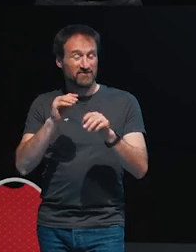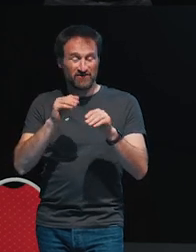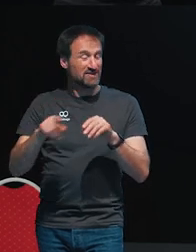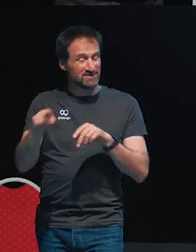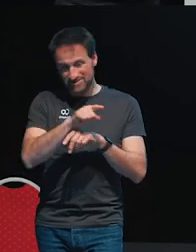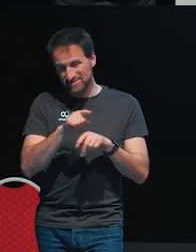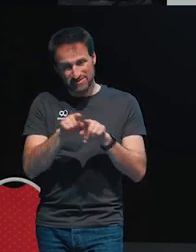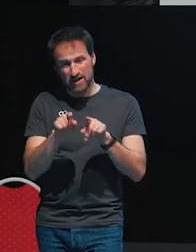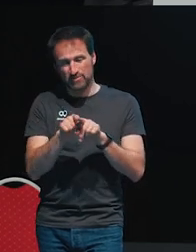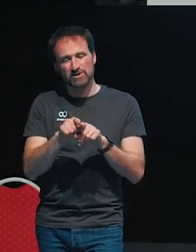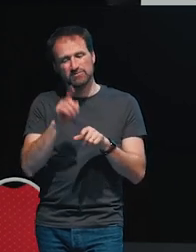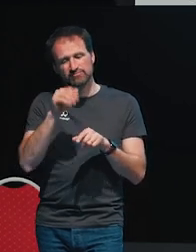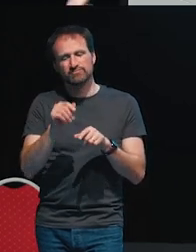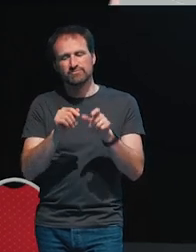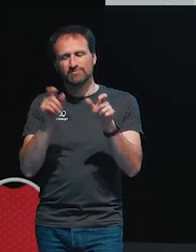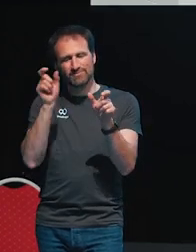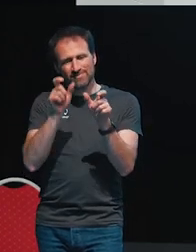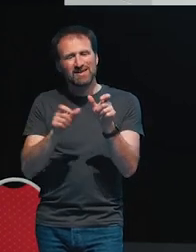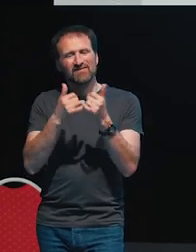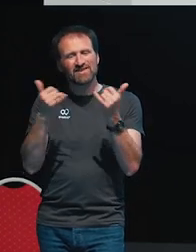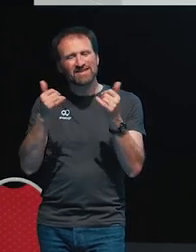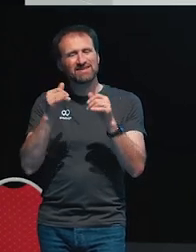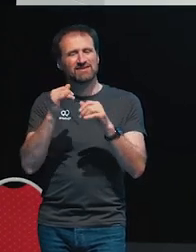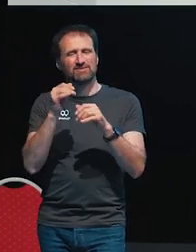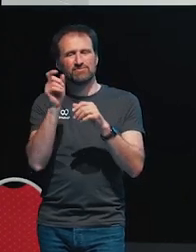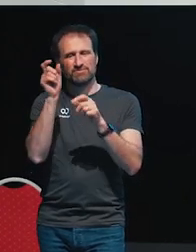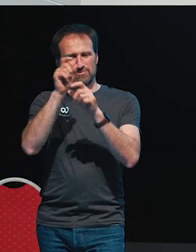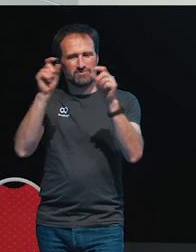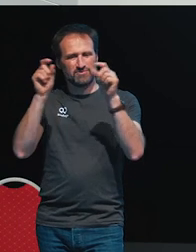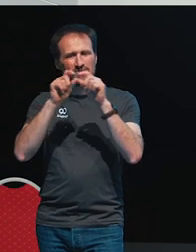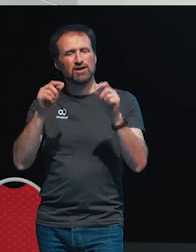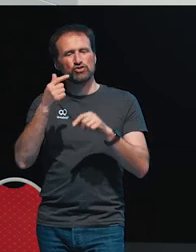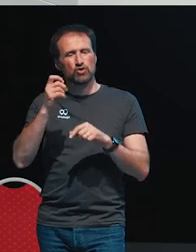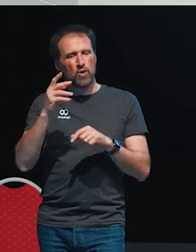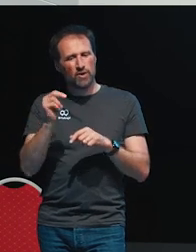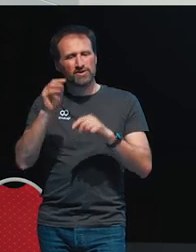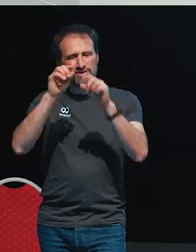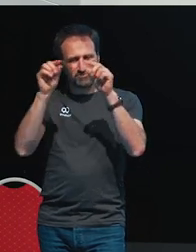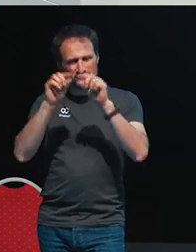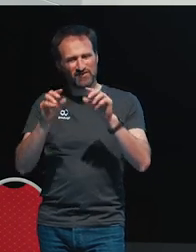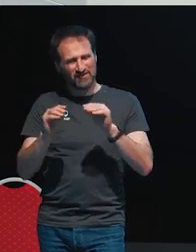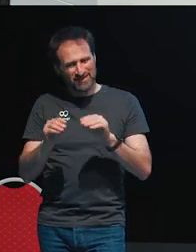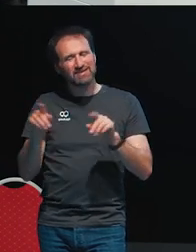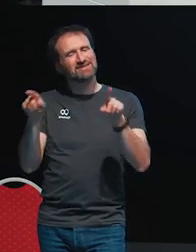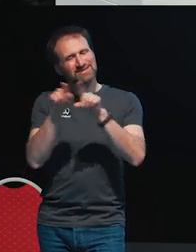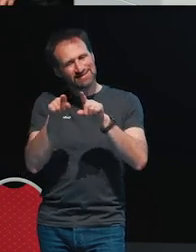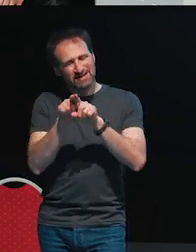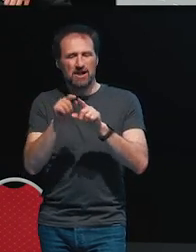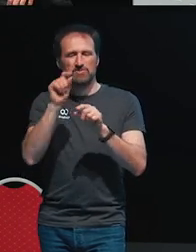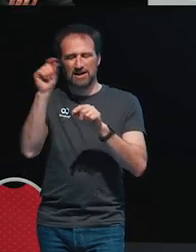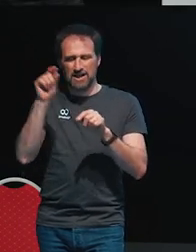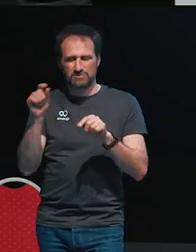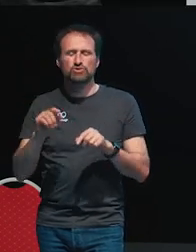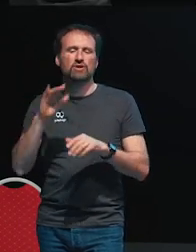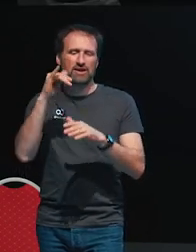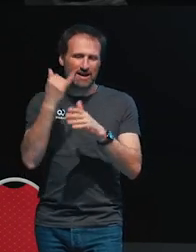same or have kind of the same claims. And then there's the last part, private